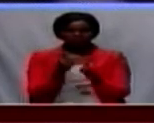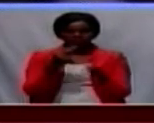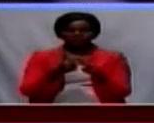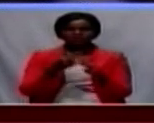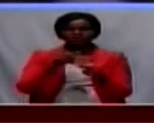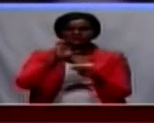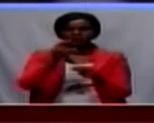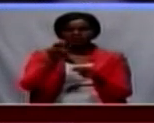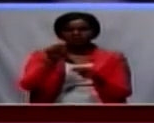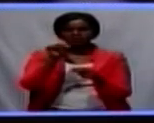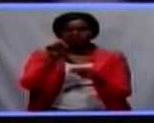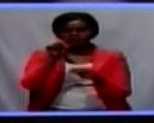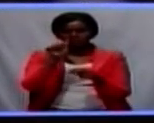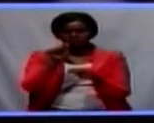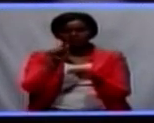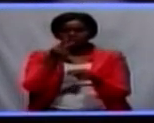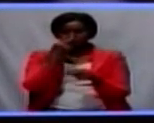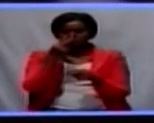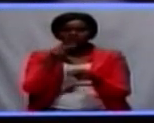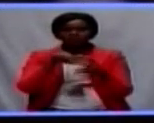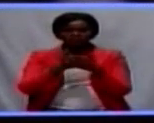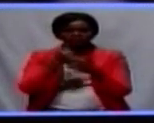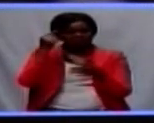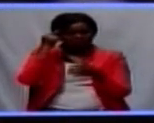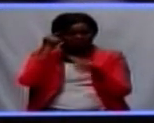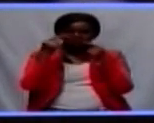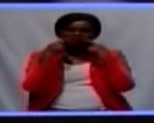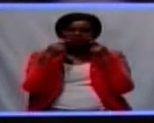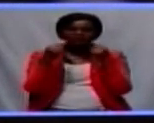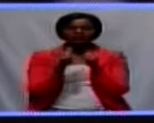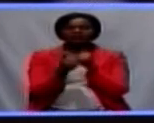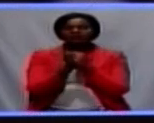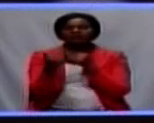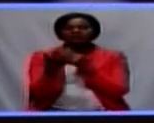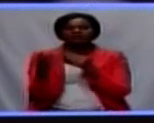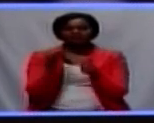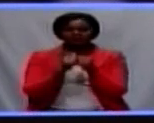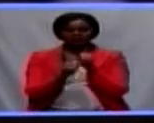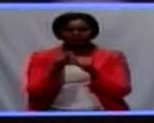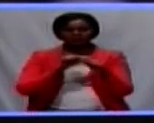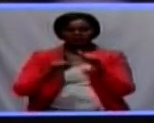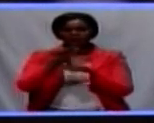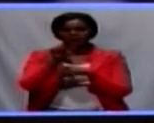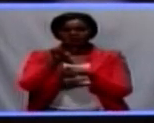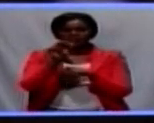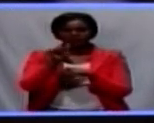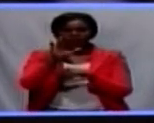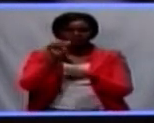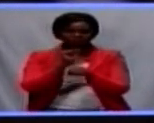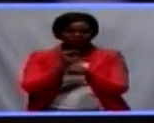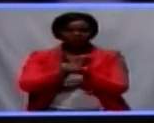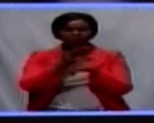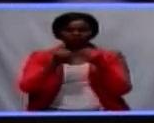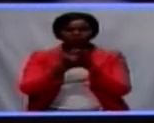Chanda, looking at the amnesty that has been announced and a few other issues pertaining to ZRA's operations.